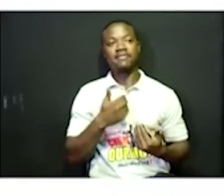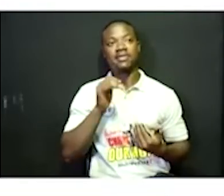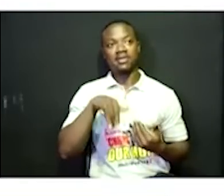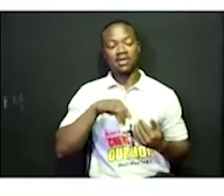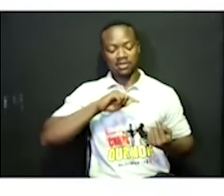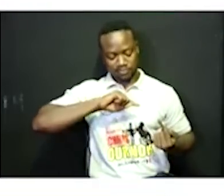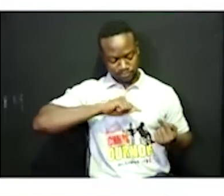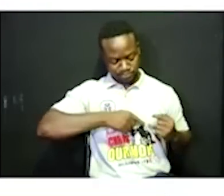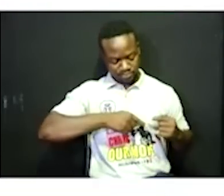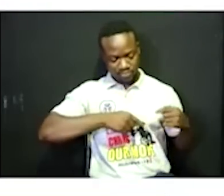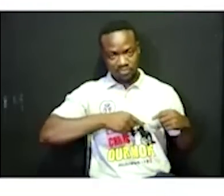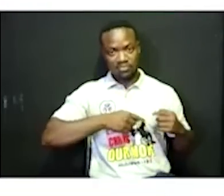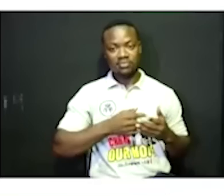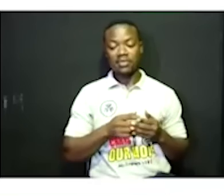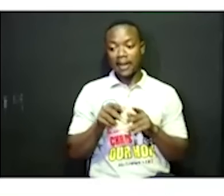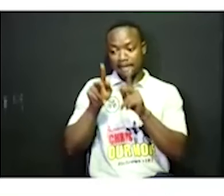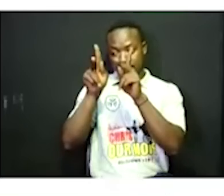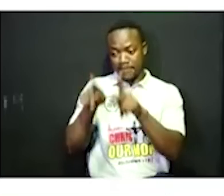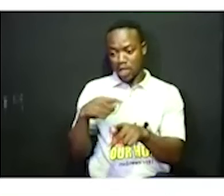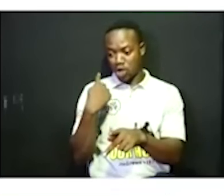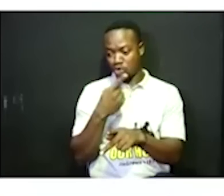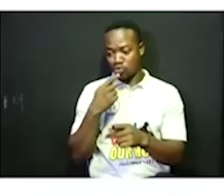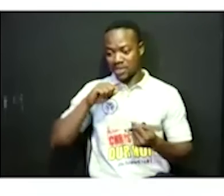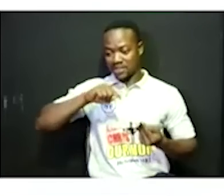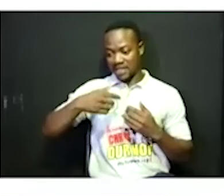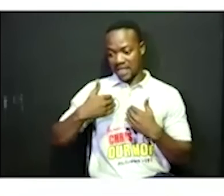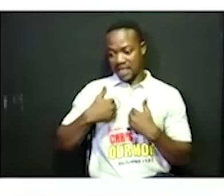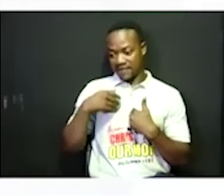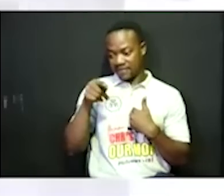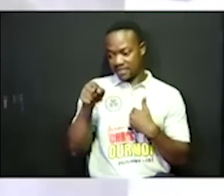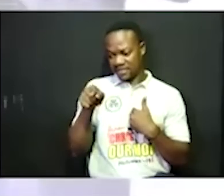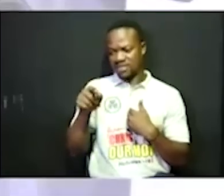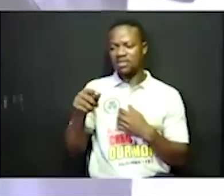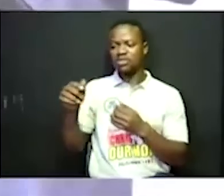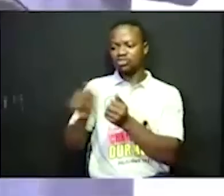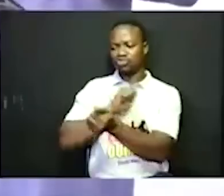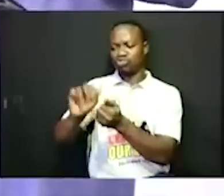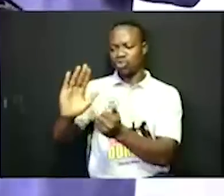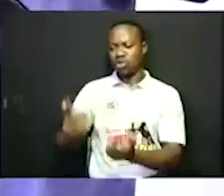It destroys a career and causes trouble for many.